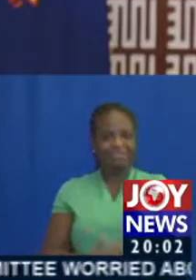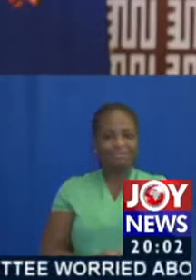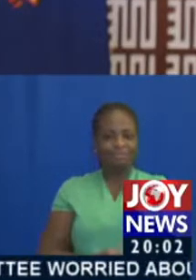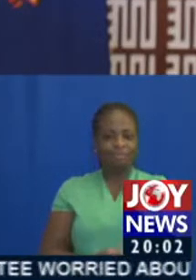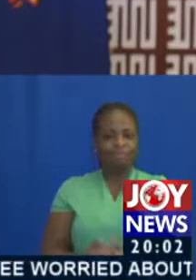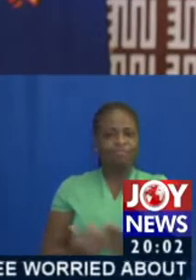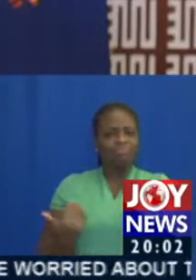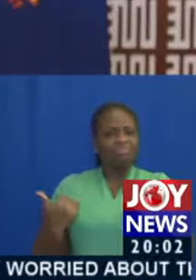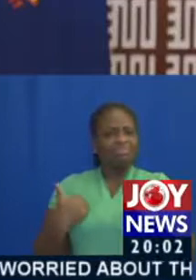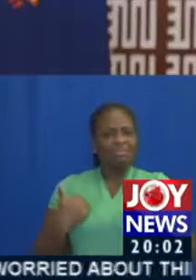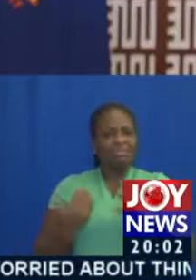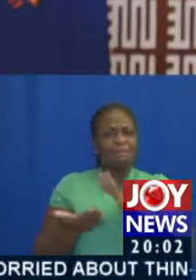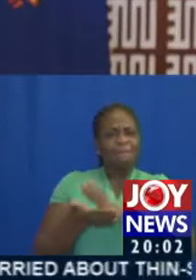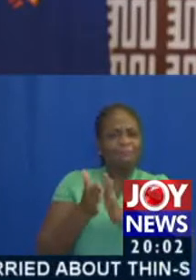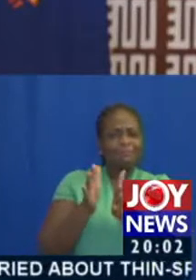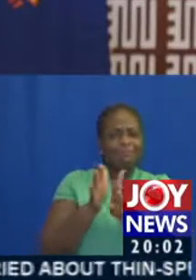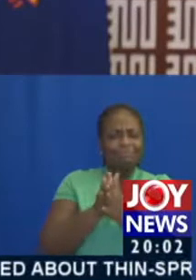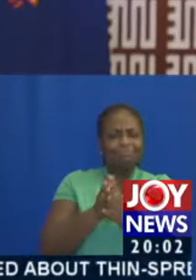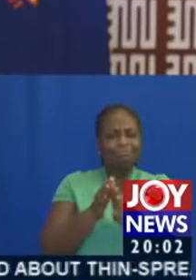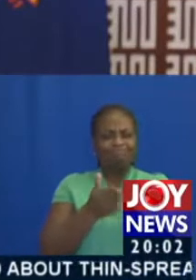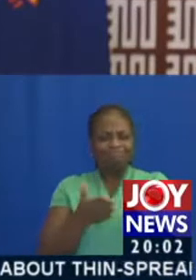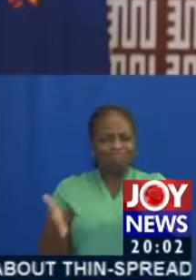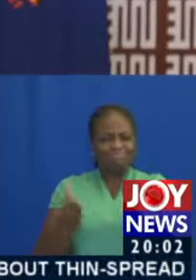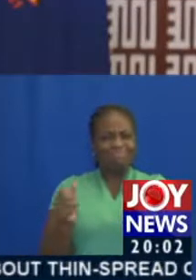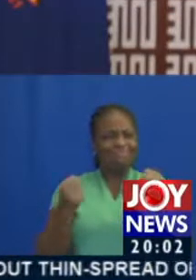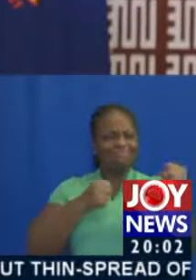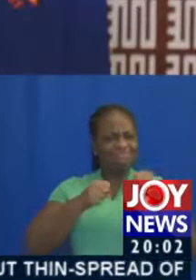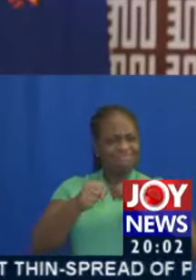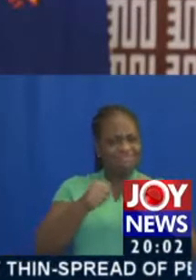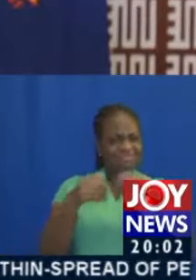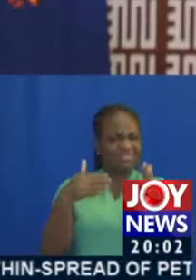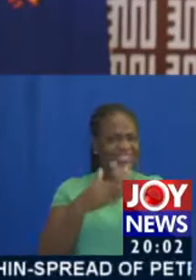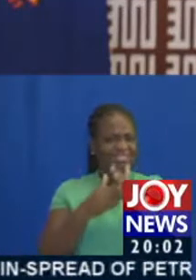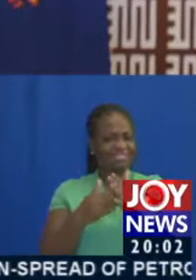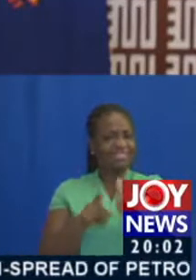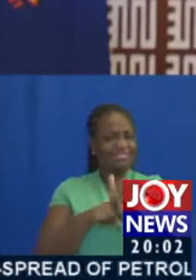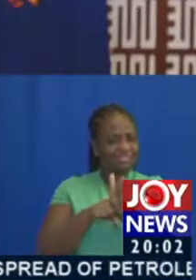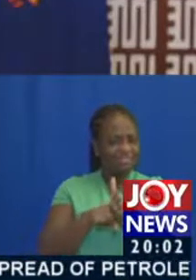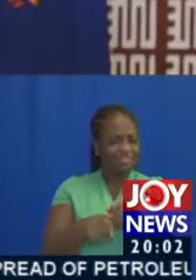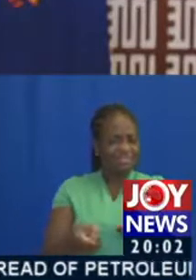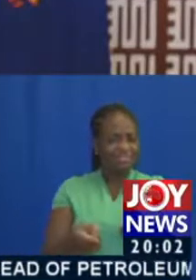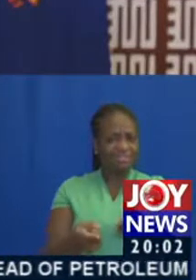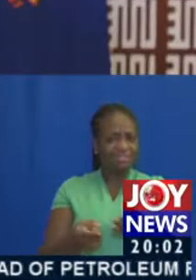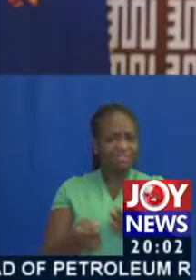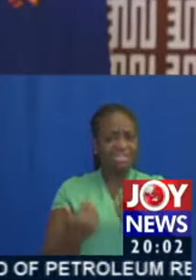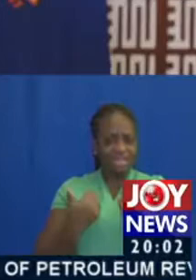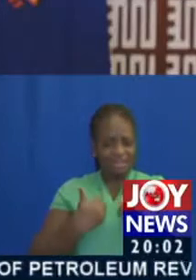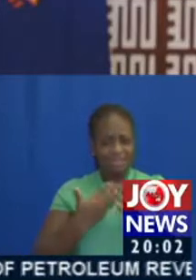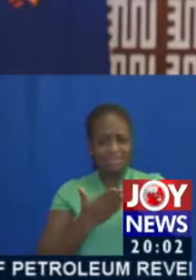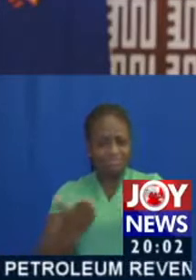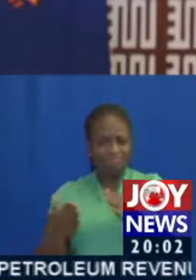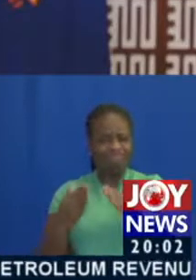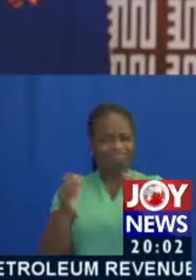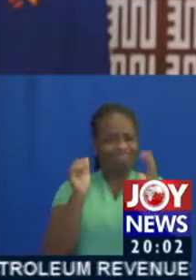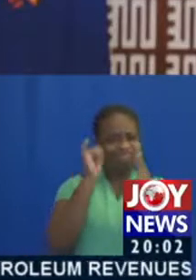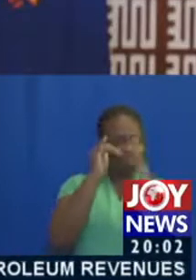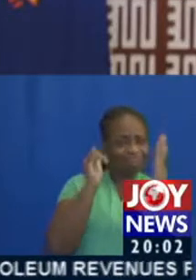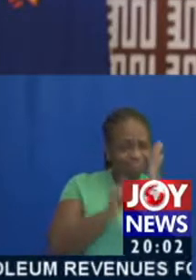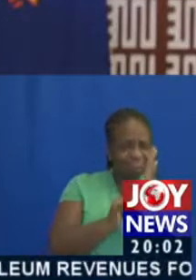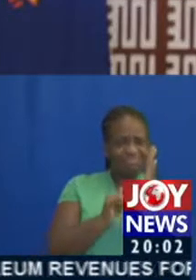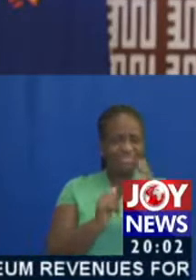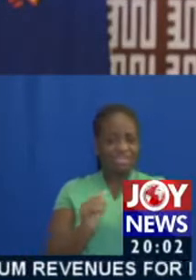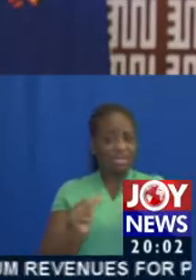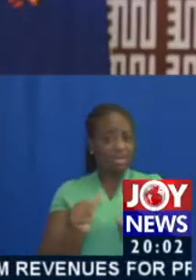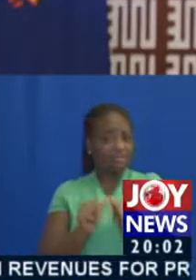We've been through several phases of the fight against the pandemic. We're putting in place restrictions to our everyday